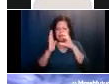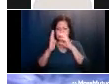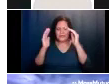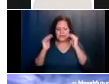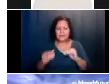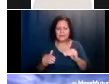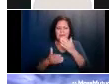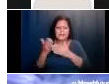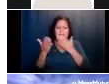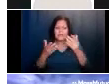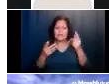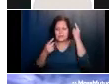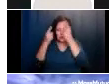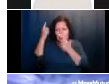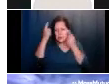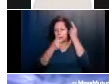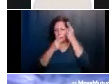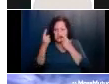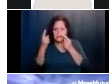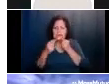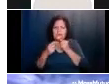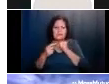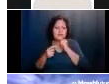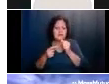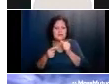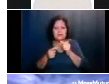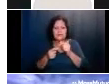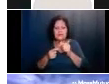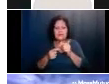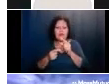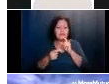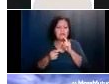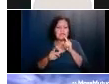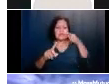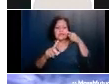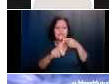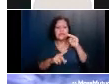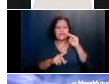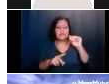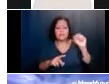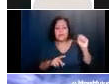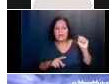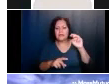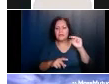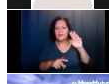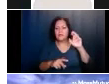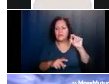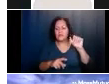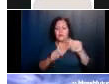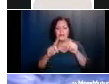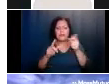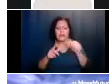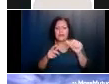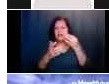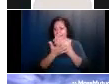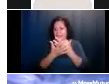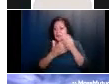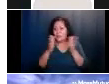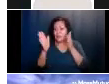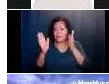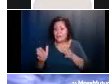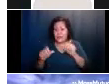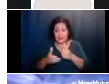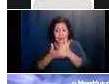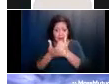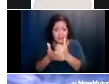things to think about, not necessarily MassMutual, but any financial planner in general can help, I think,